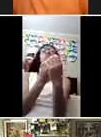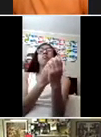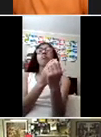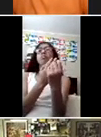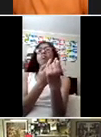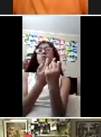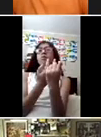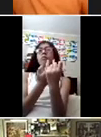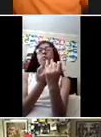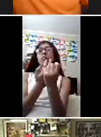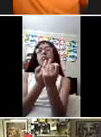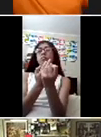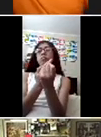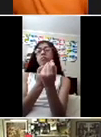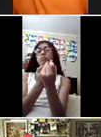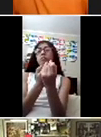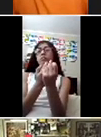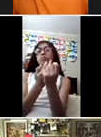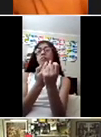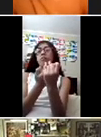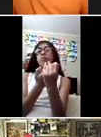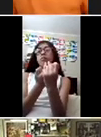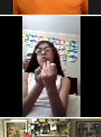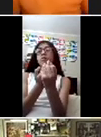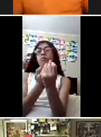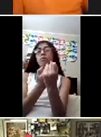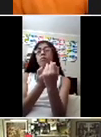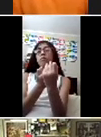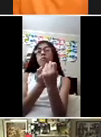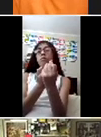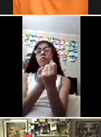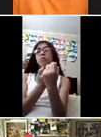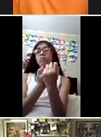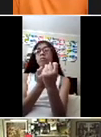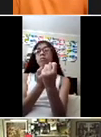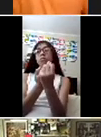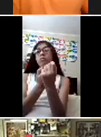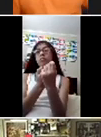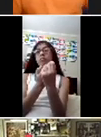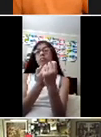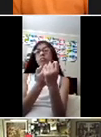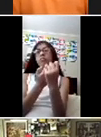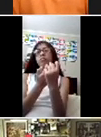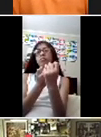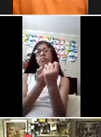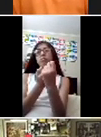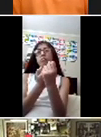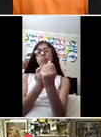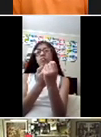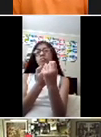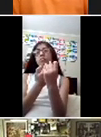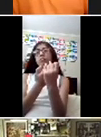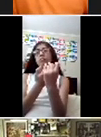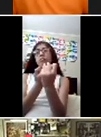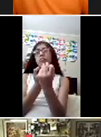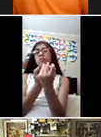Come on, John. Come on, John. Yeah. Poor John. What did we talk about,